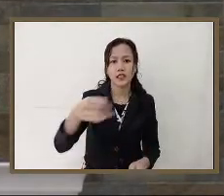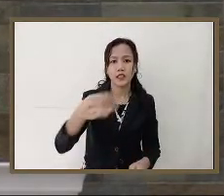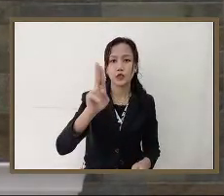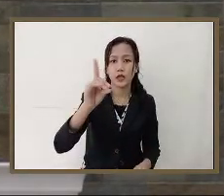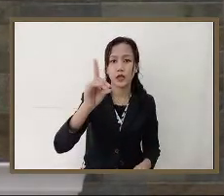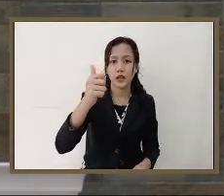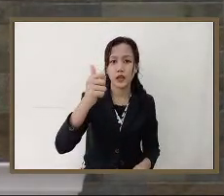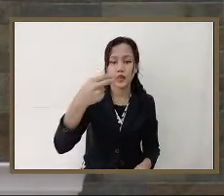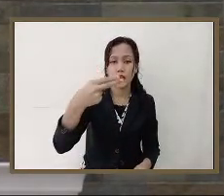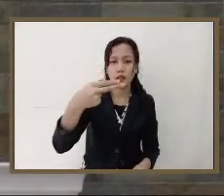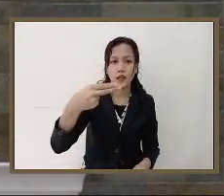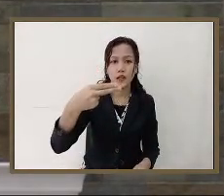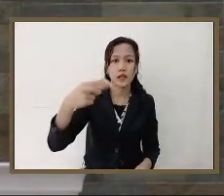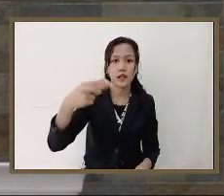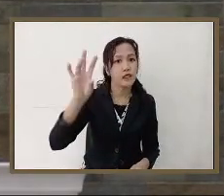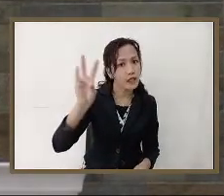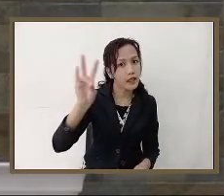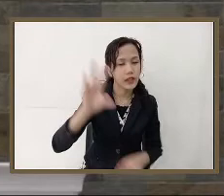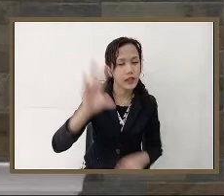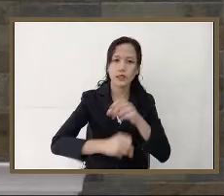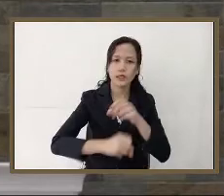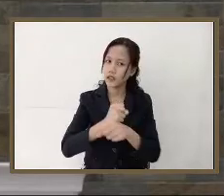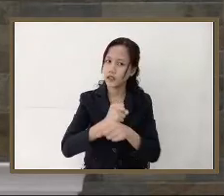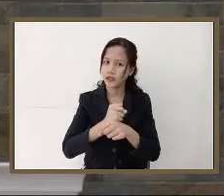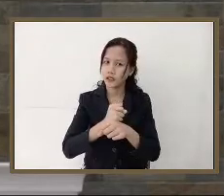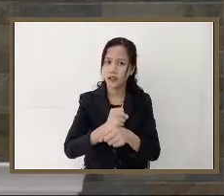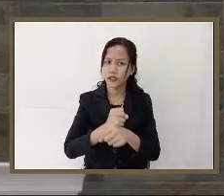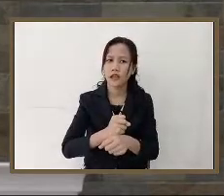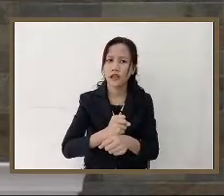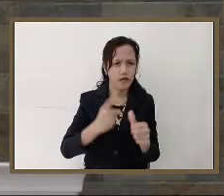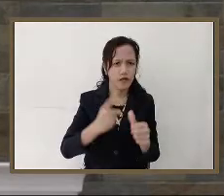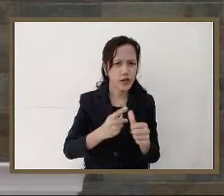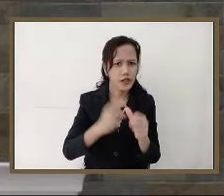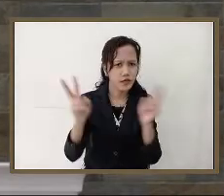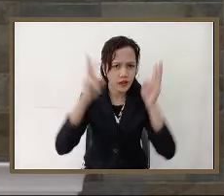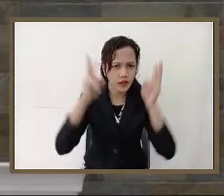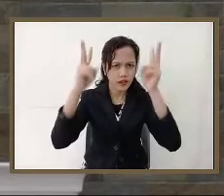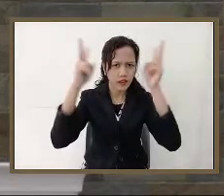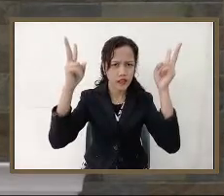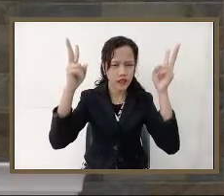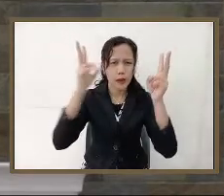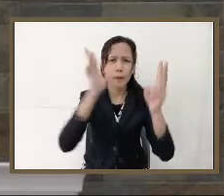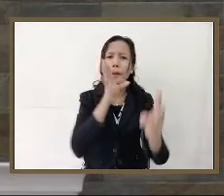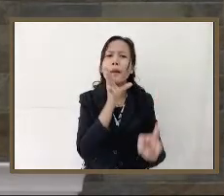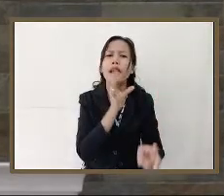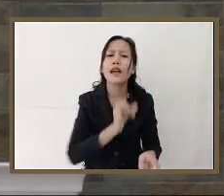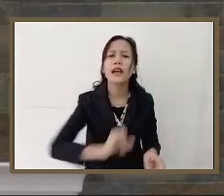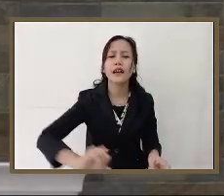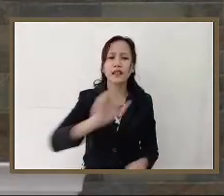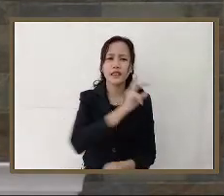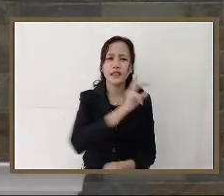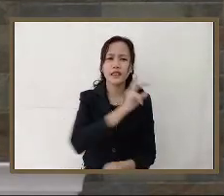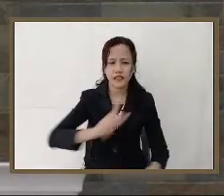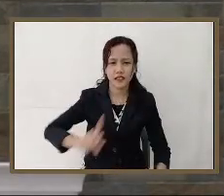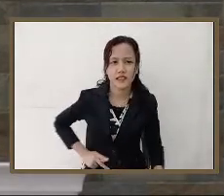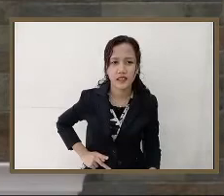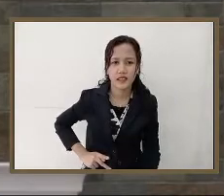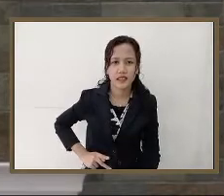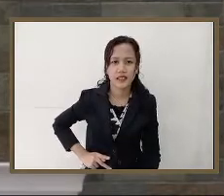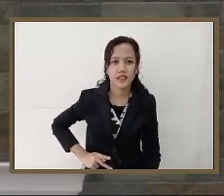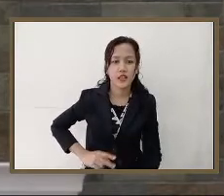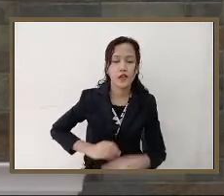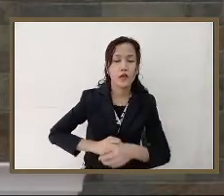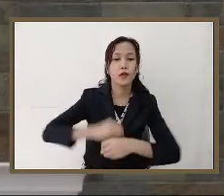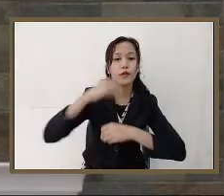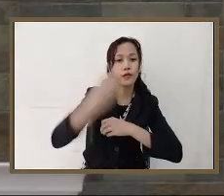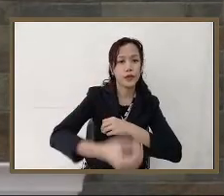Okay? Yung first triumph ni David is that he's being king over